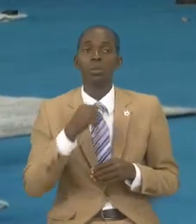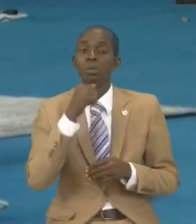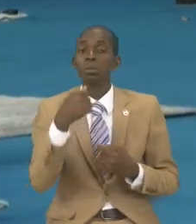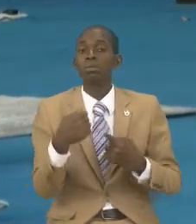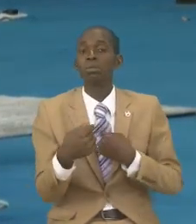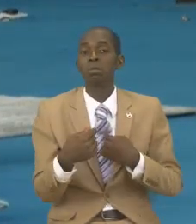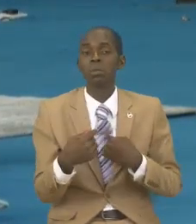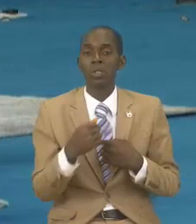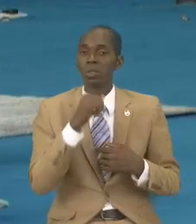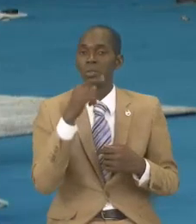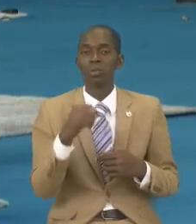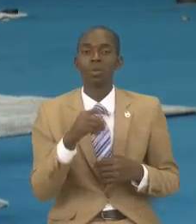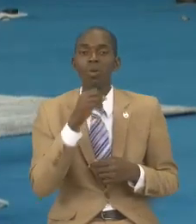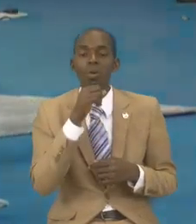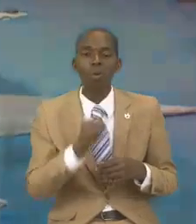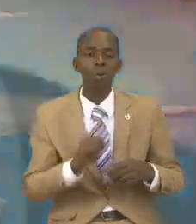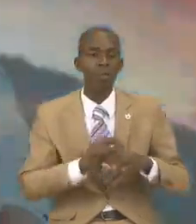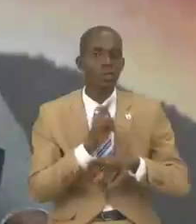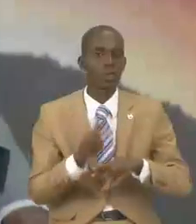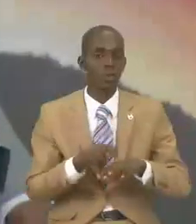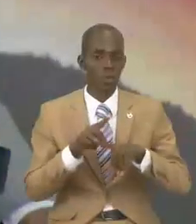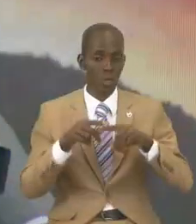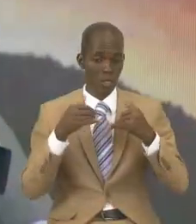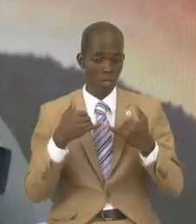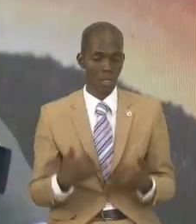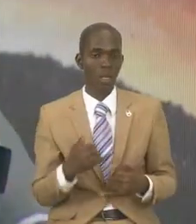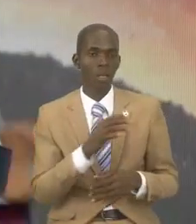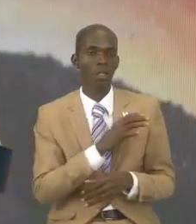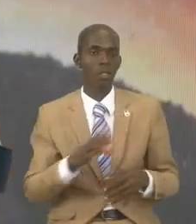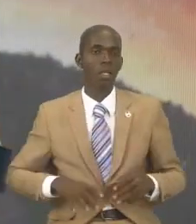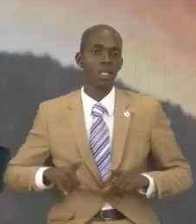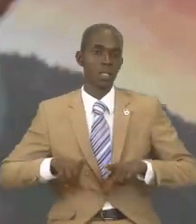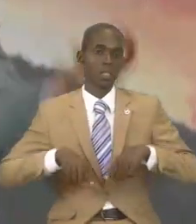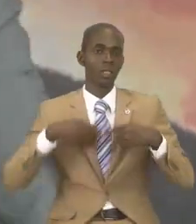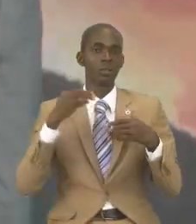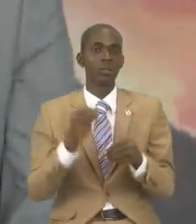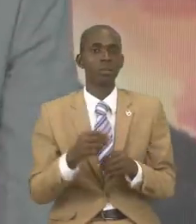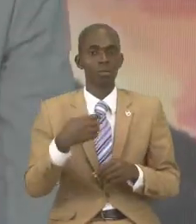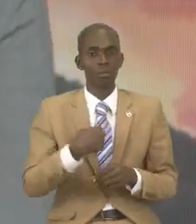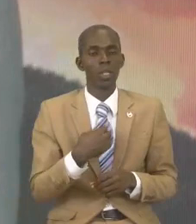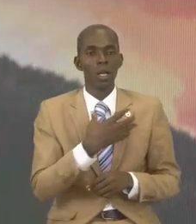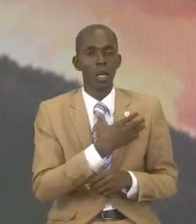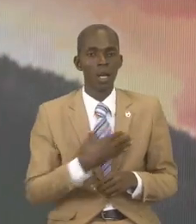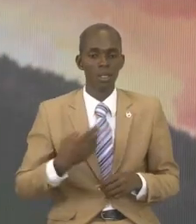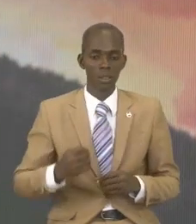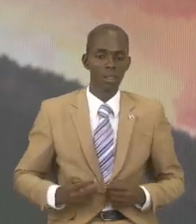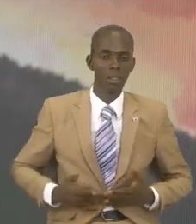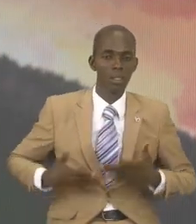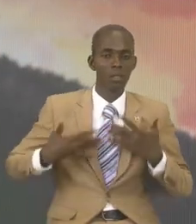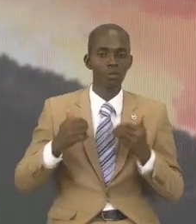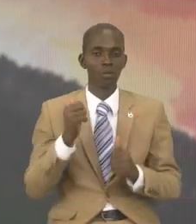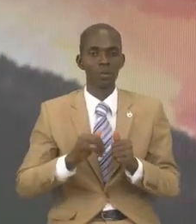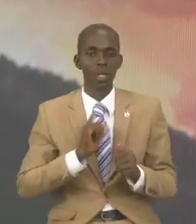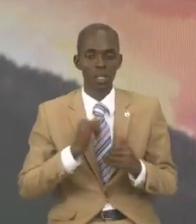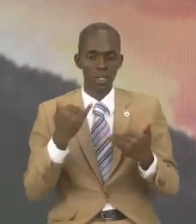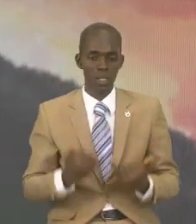old man, but Christ liveth in me. And the life which I now live